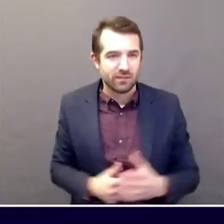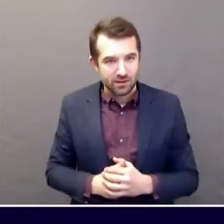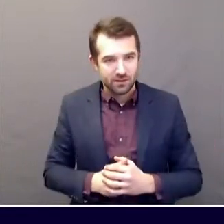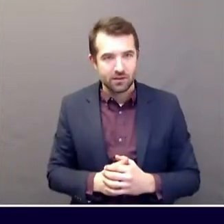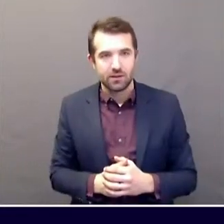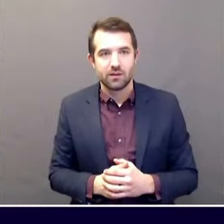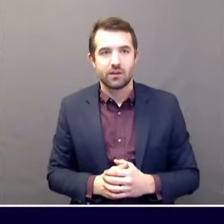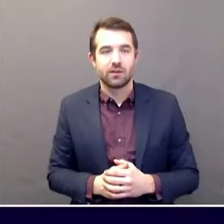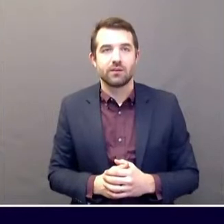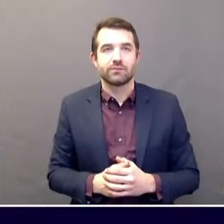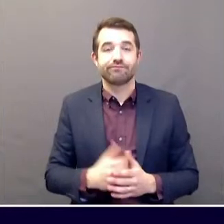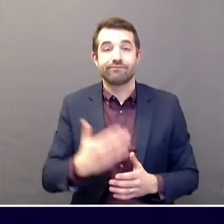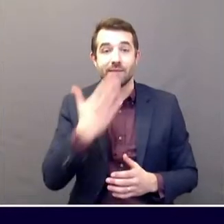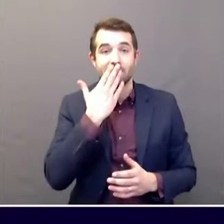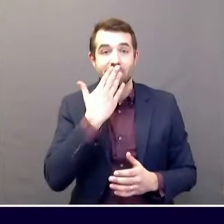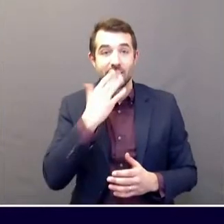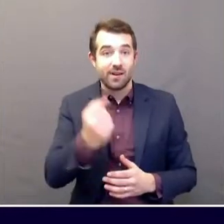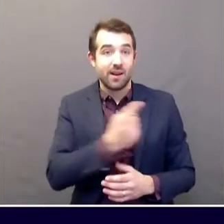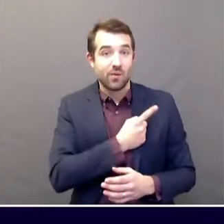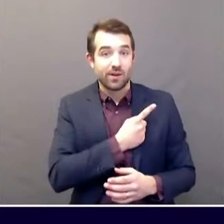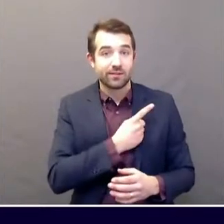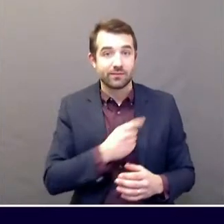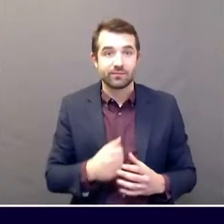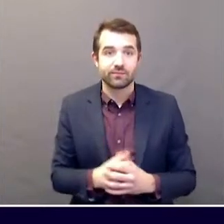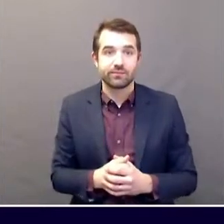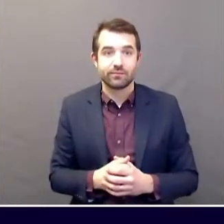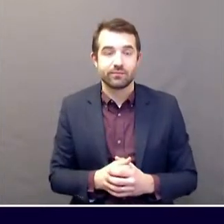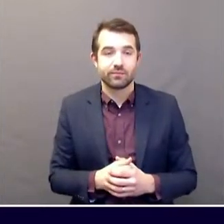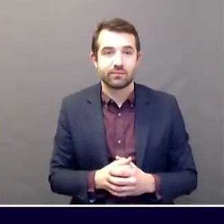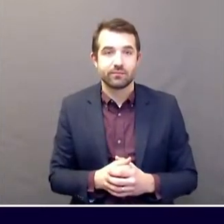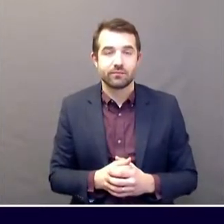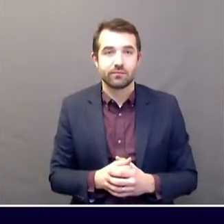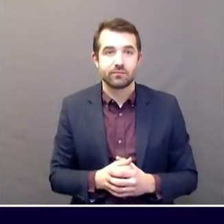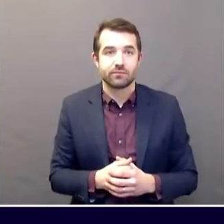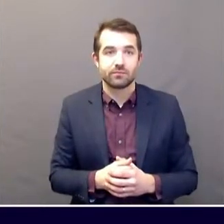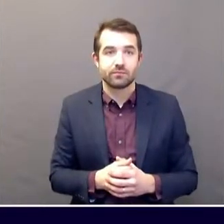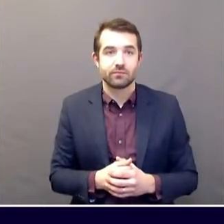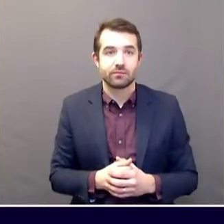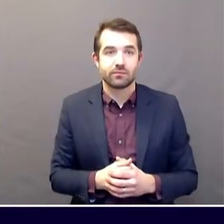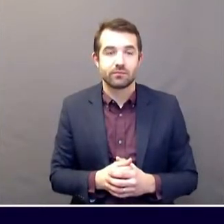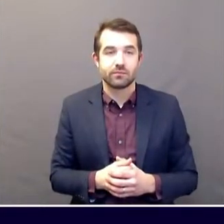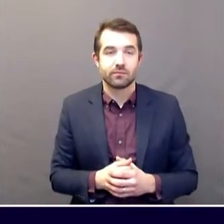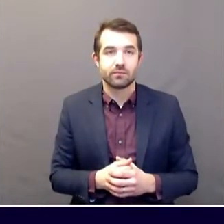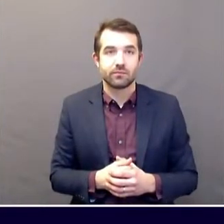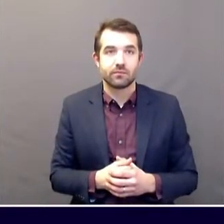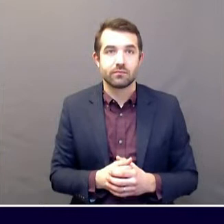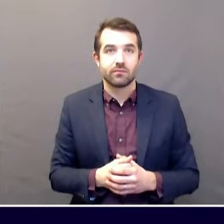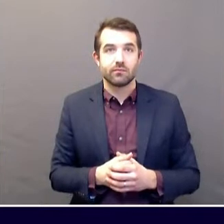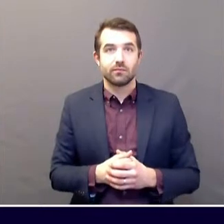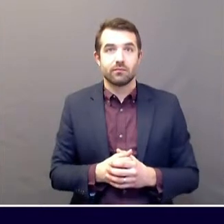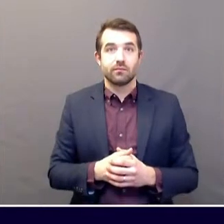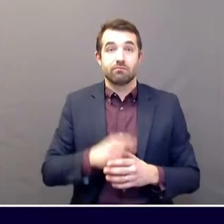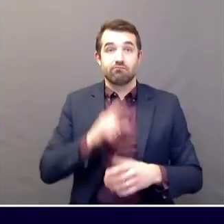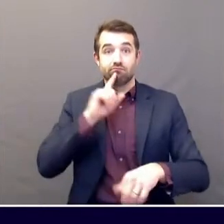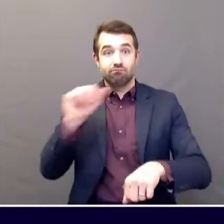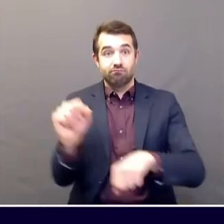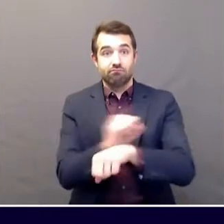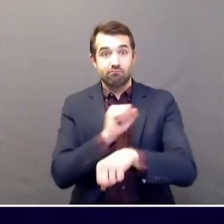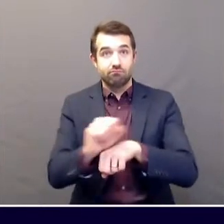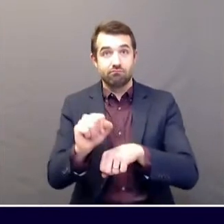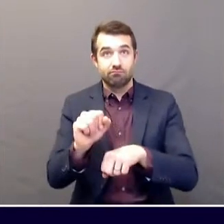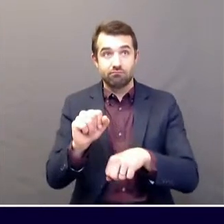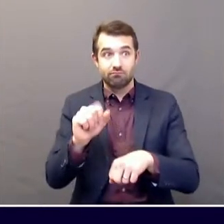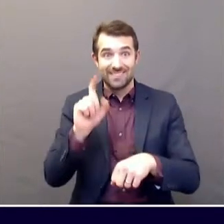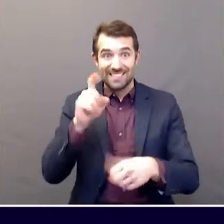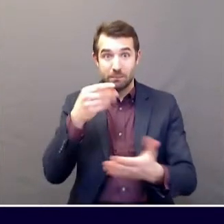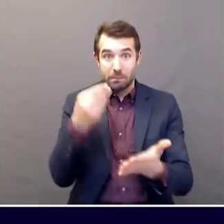I don't propose borrowing or stealing the money from other legitimate expenditures like general purpose